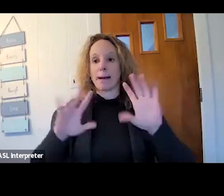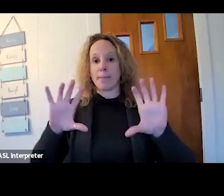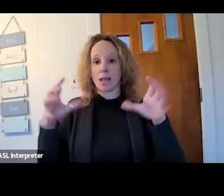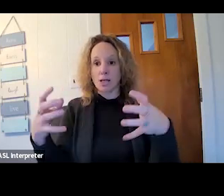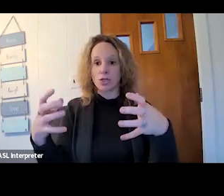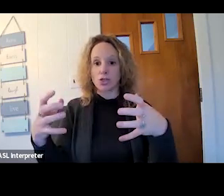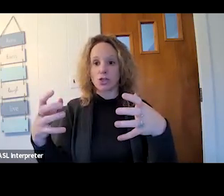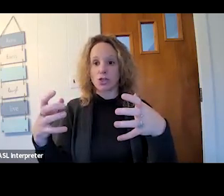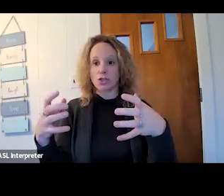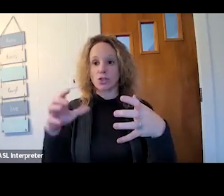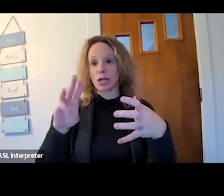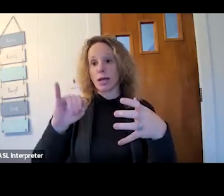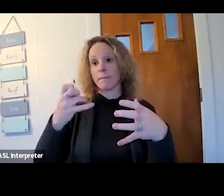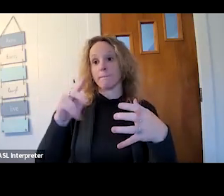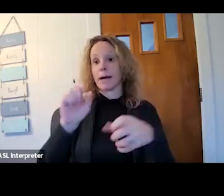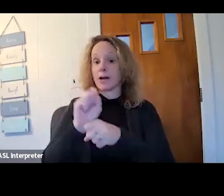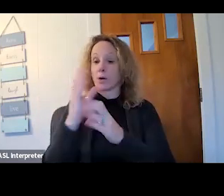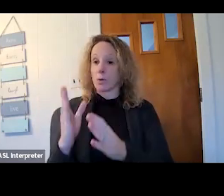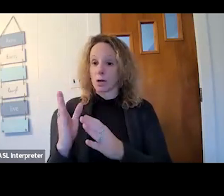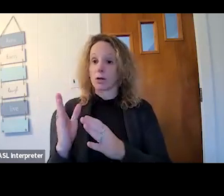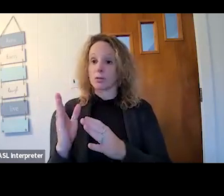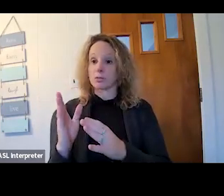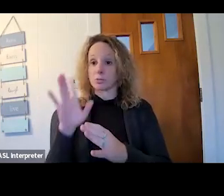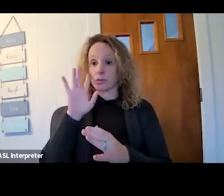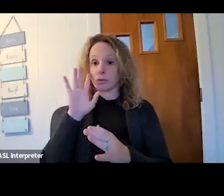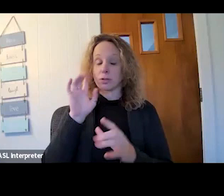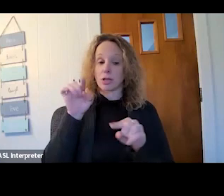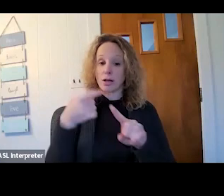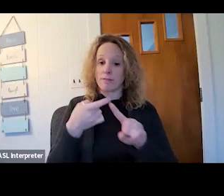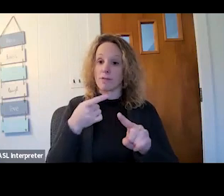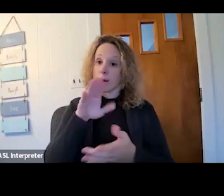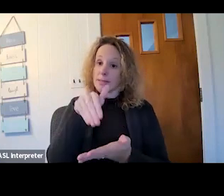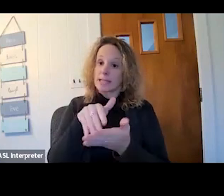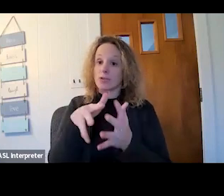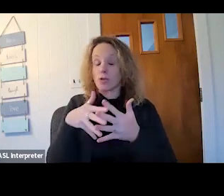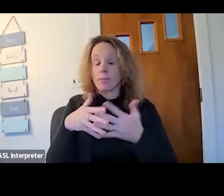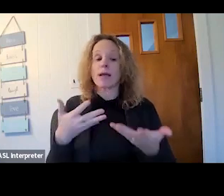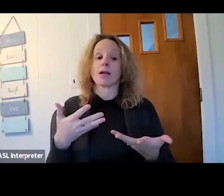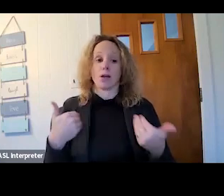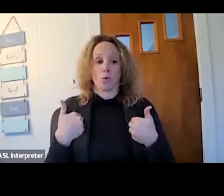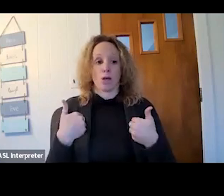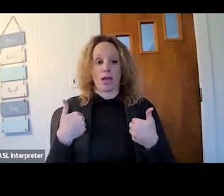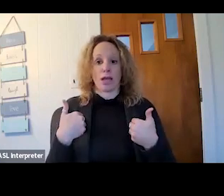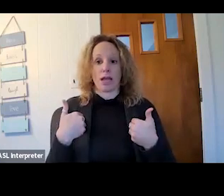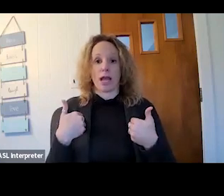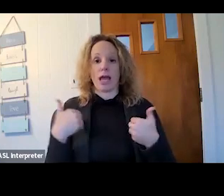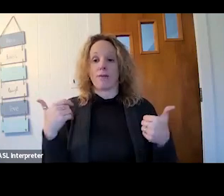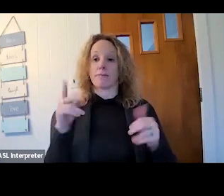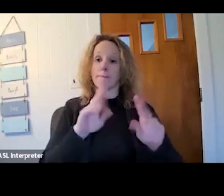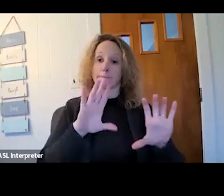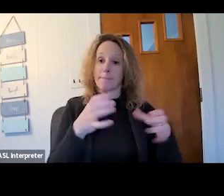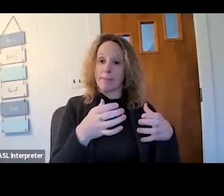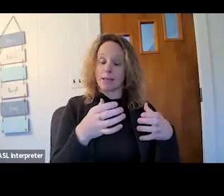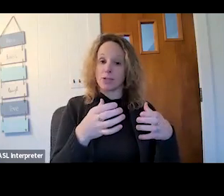of migrant workers that may come from Central America. We have a large